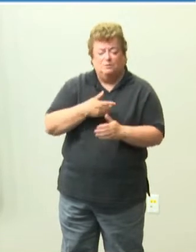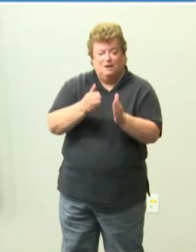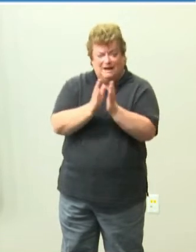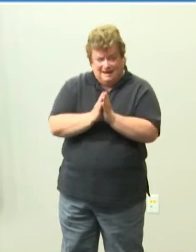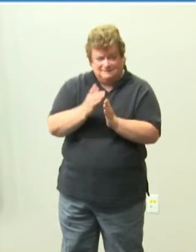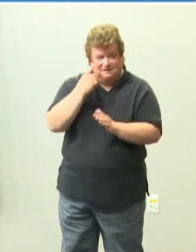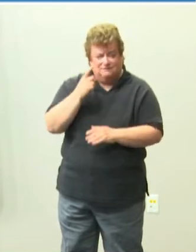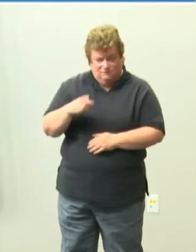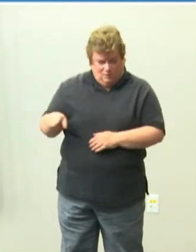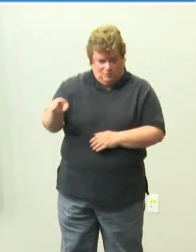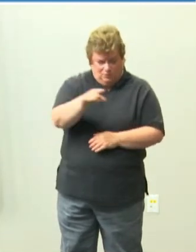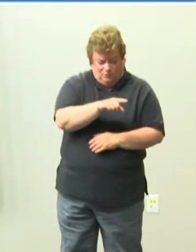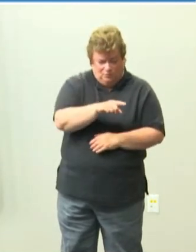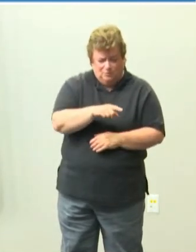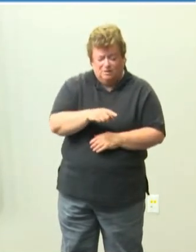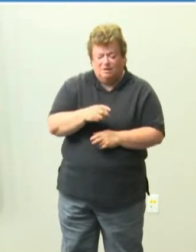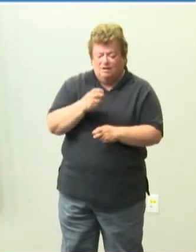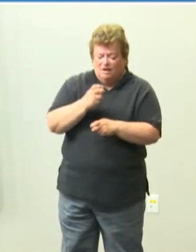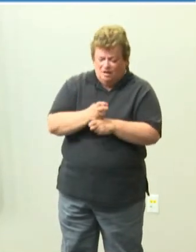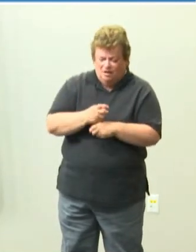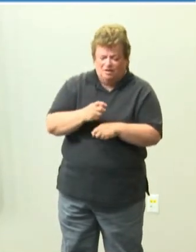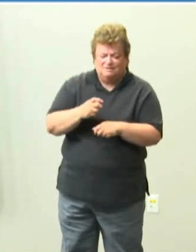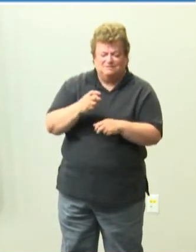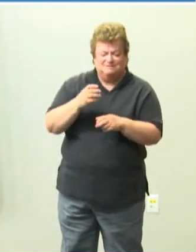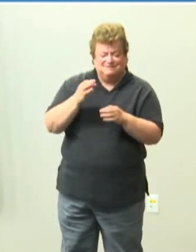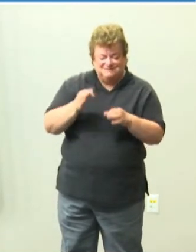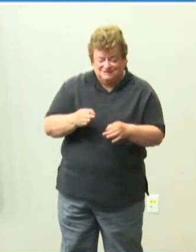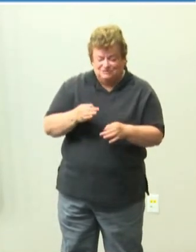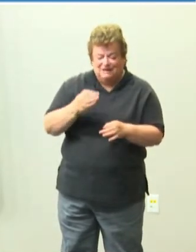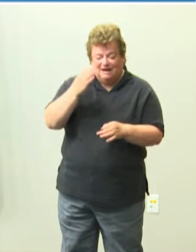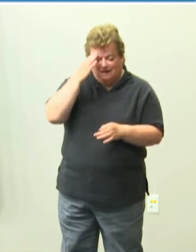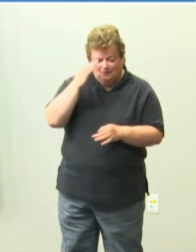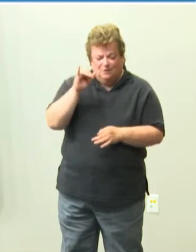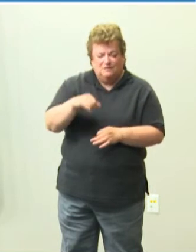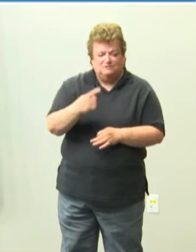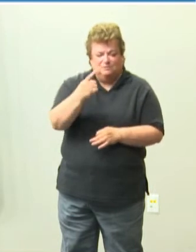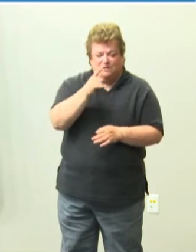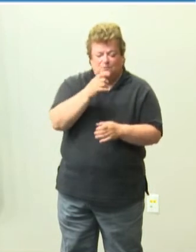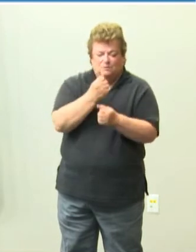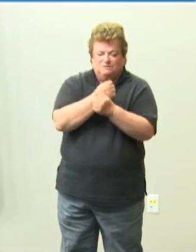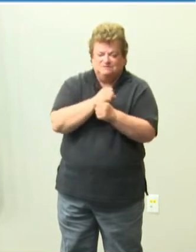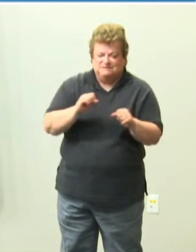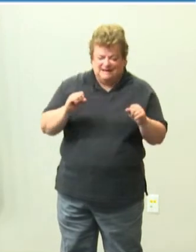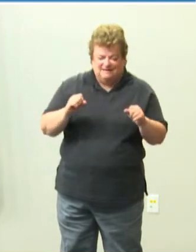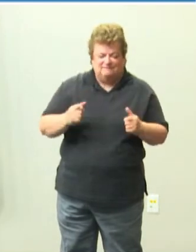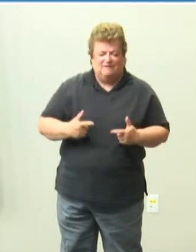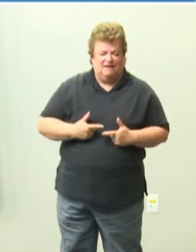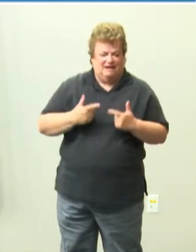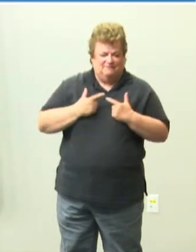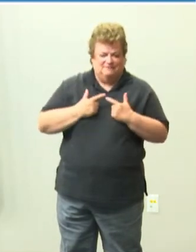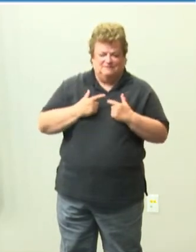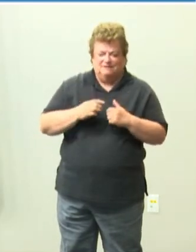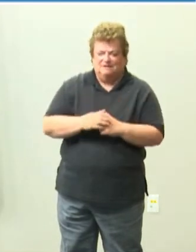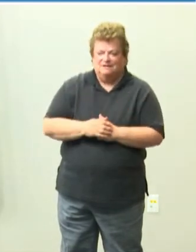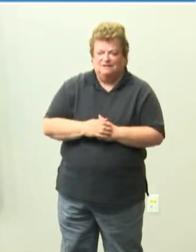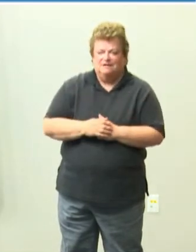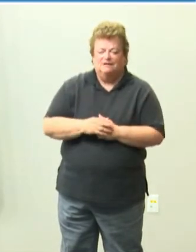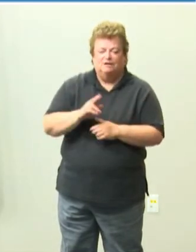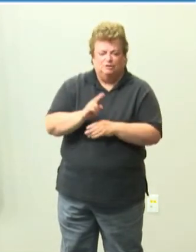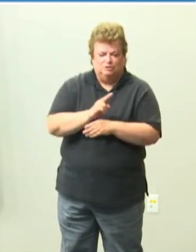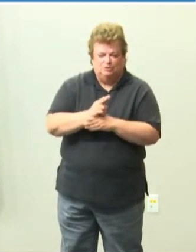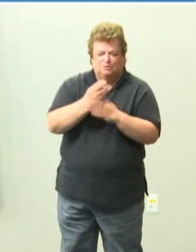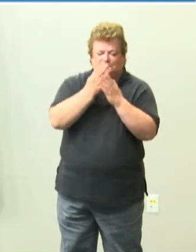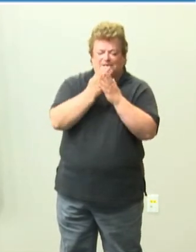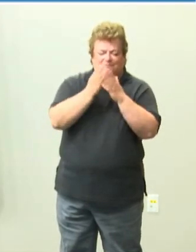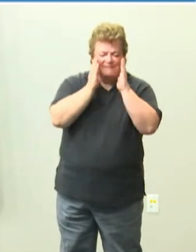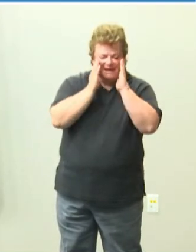easiest hard decision is the one that saves lives. The easiest hard decision is the one that saves lives. Masking is not